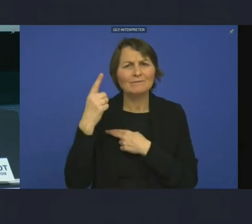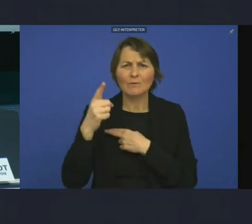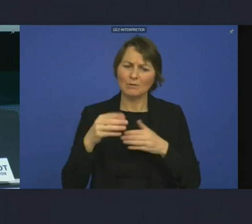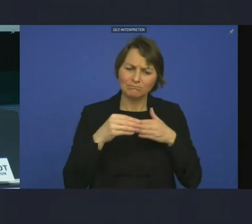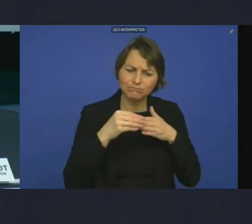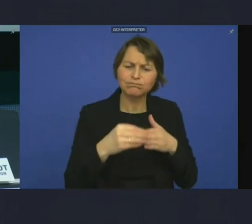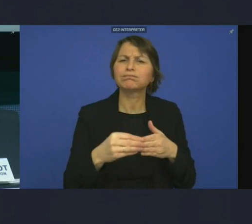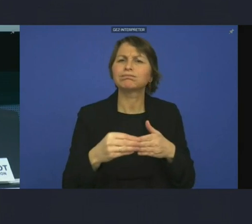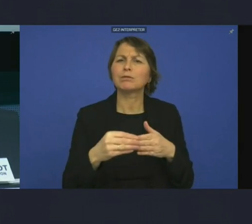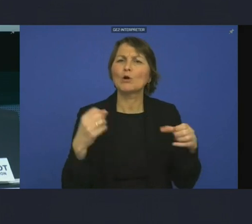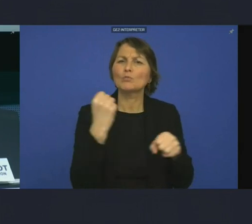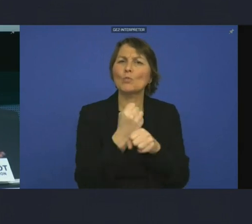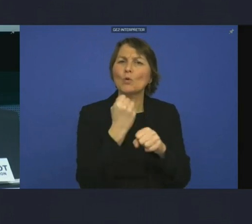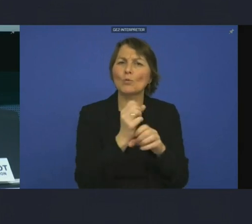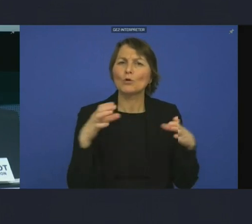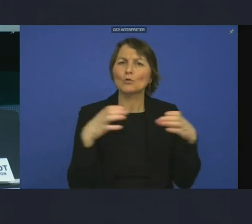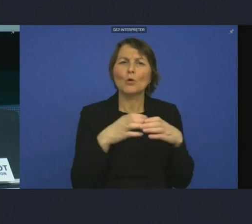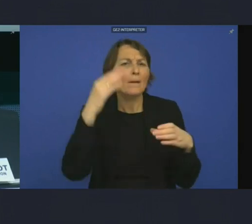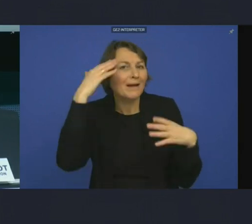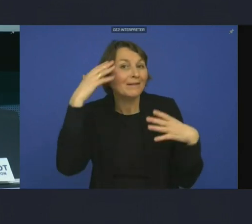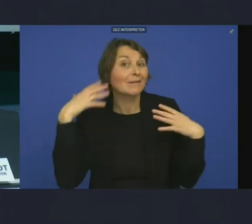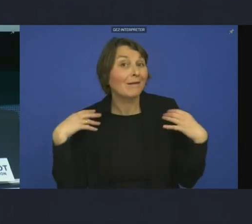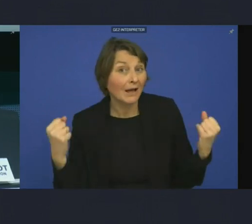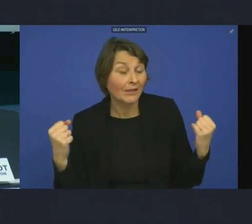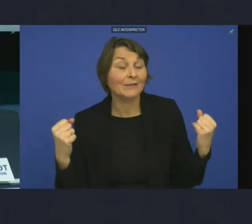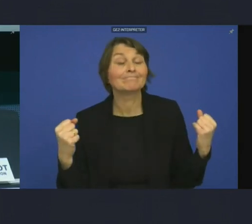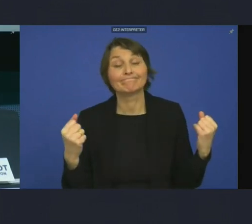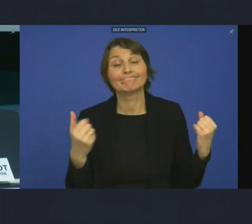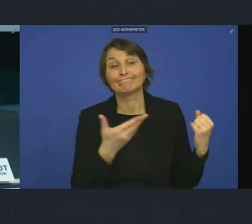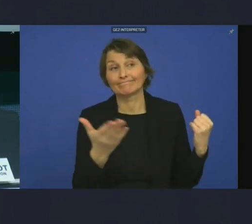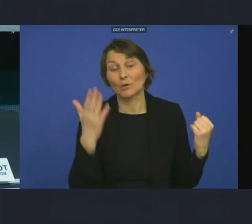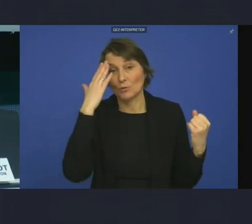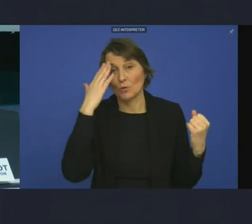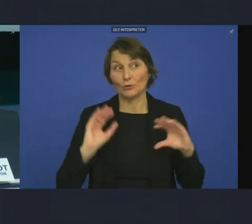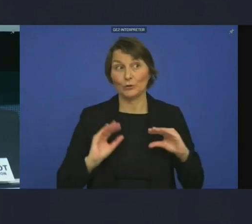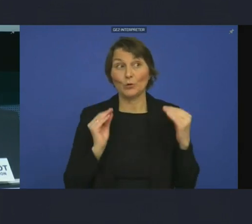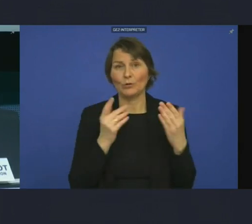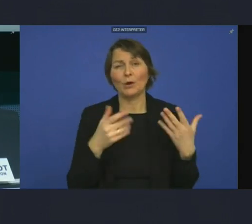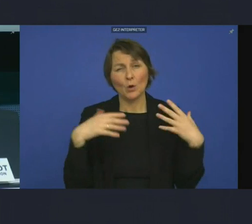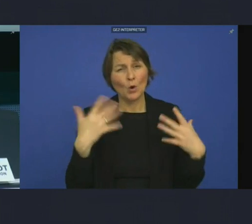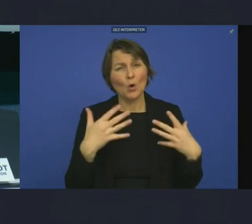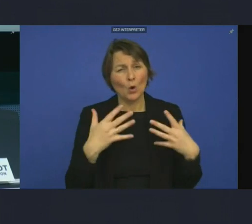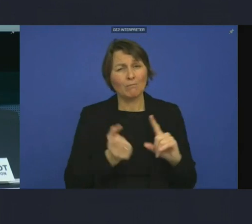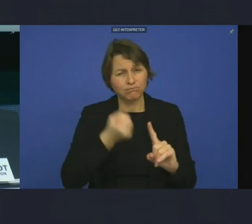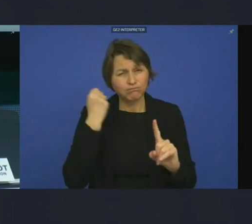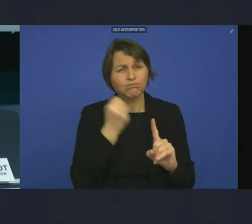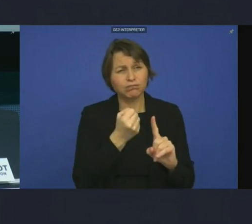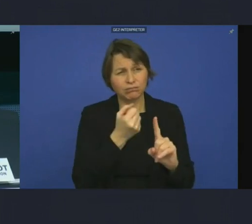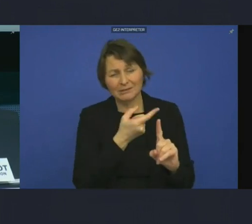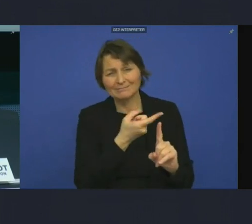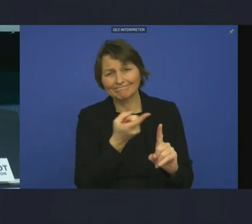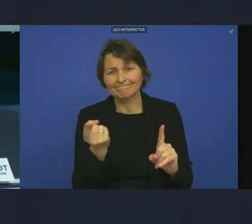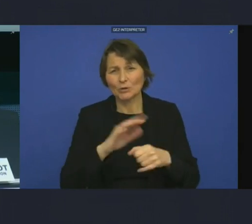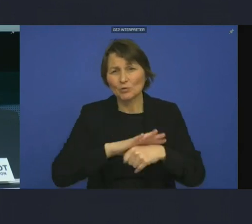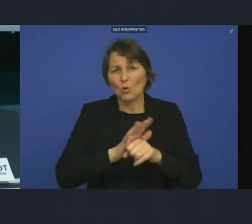youth mental health, which, as we all know, has been heavily affected by the